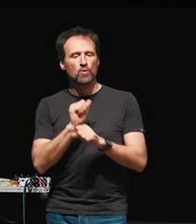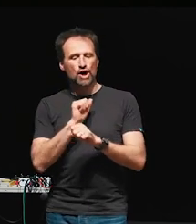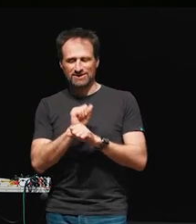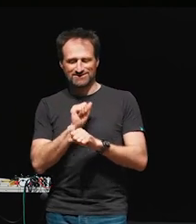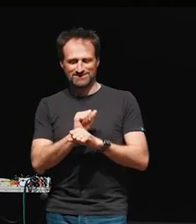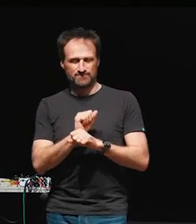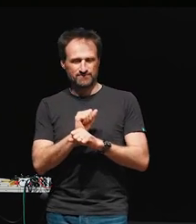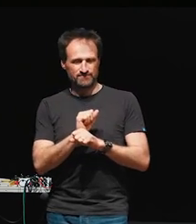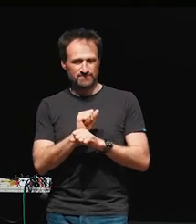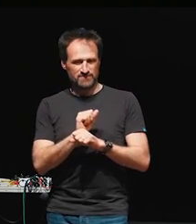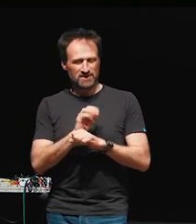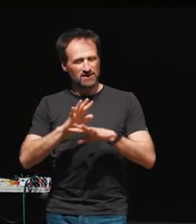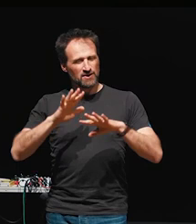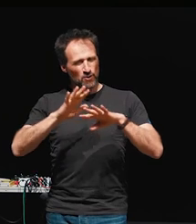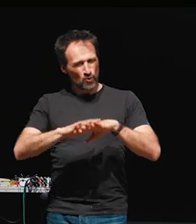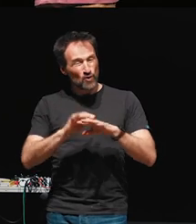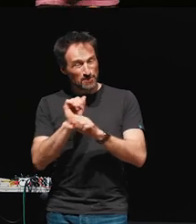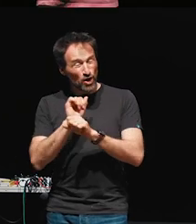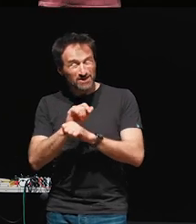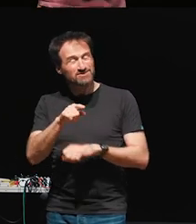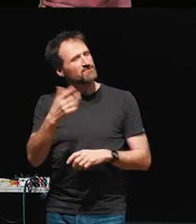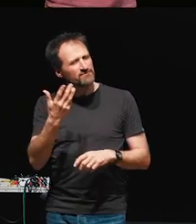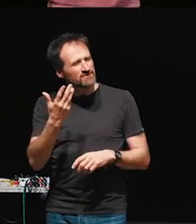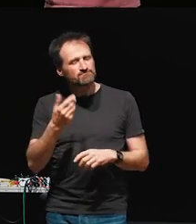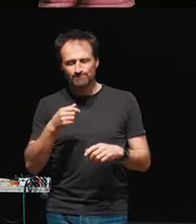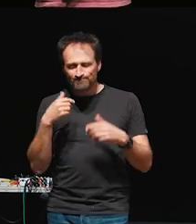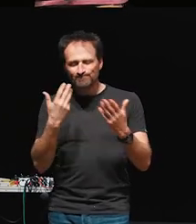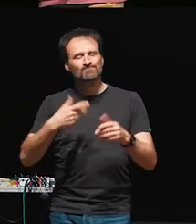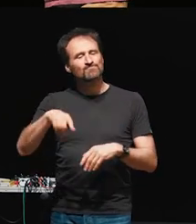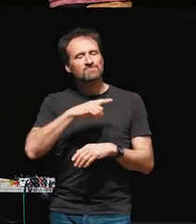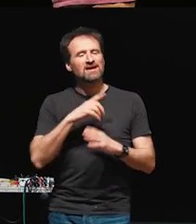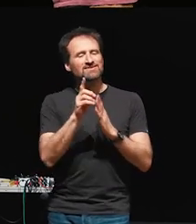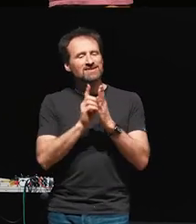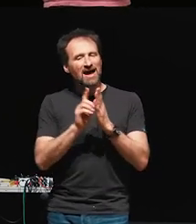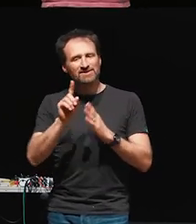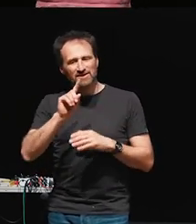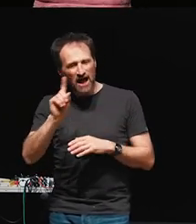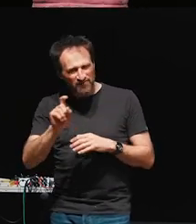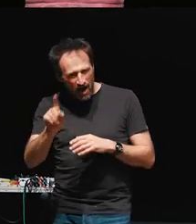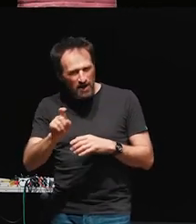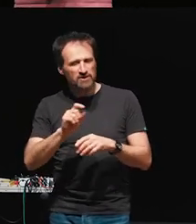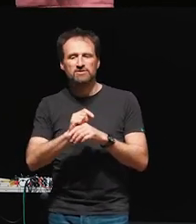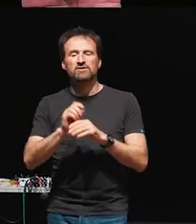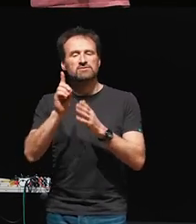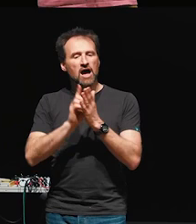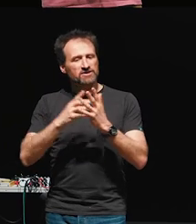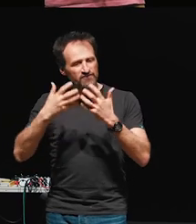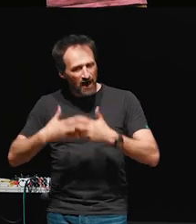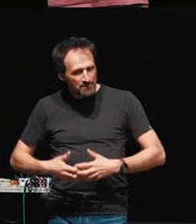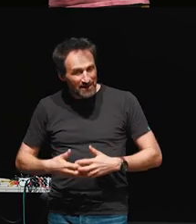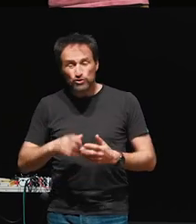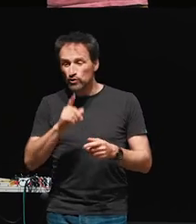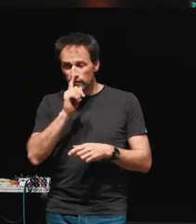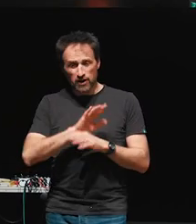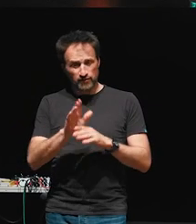Web workers allow us to handle data requests, process data, and even just sit there and wait for slow servers,